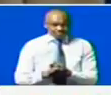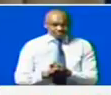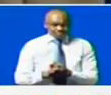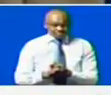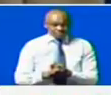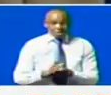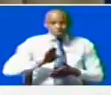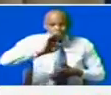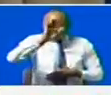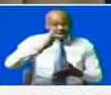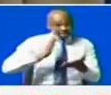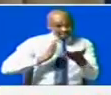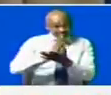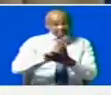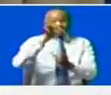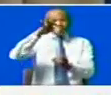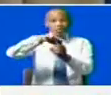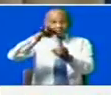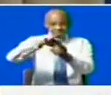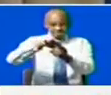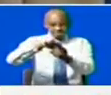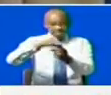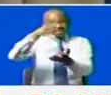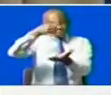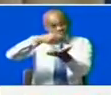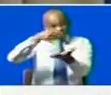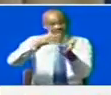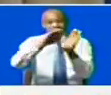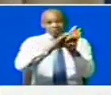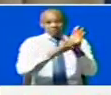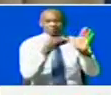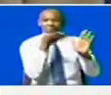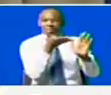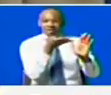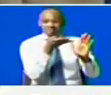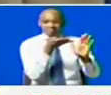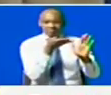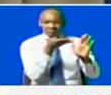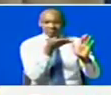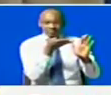Your right to vote is enshrined in our Constitution.